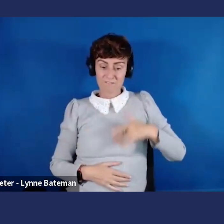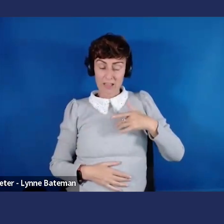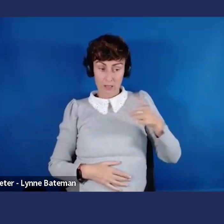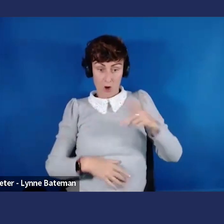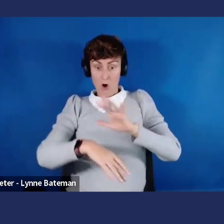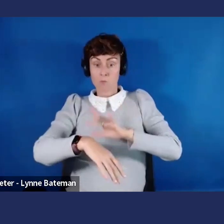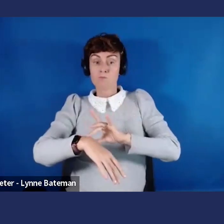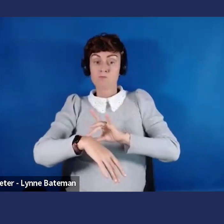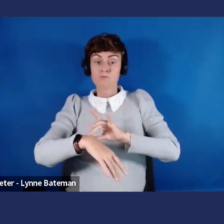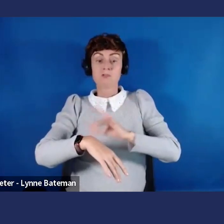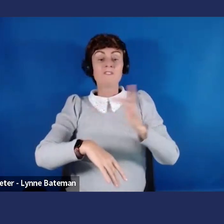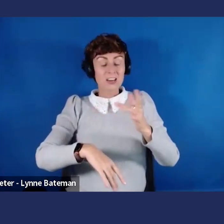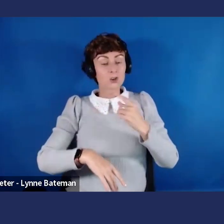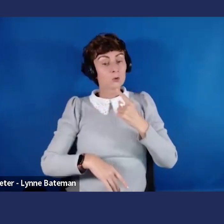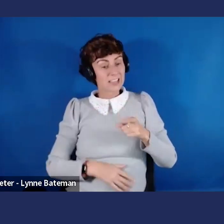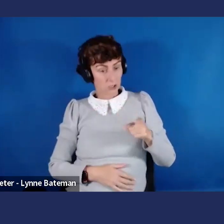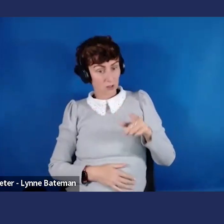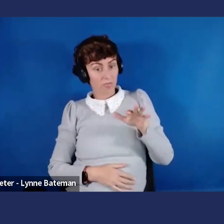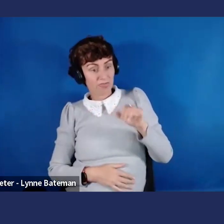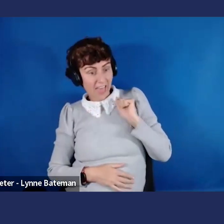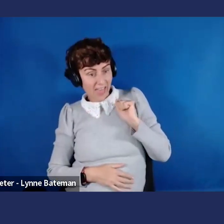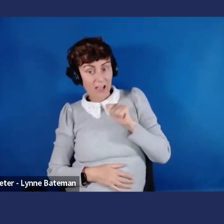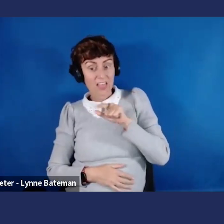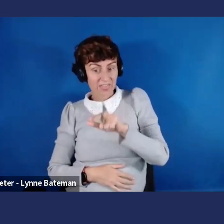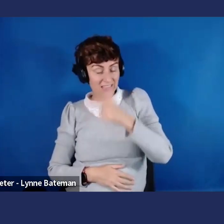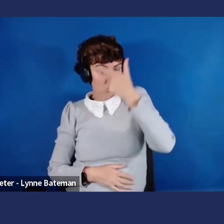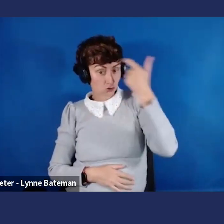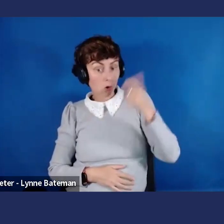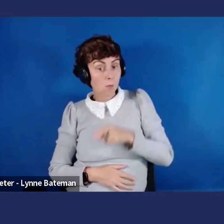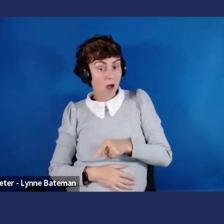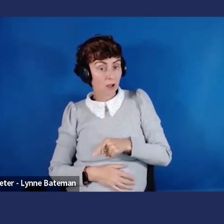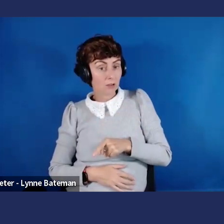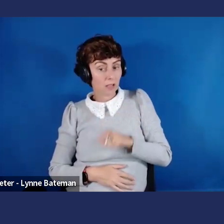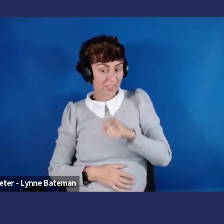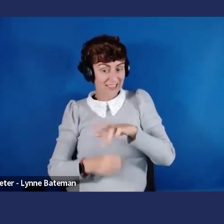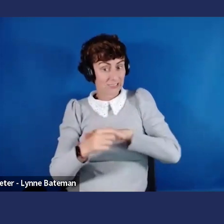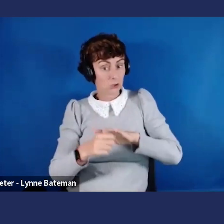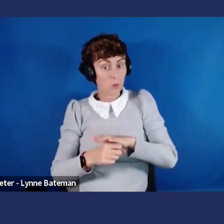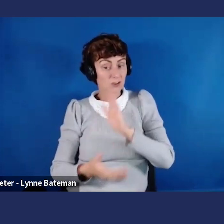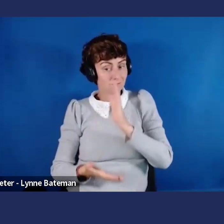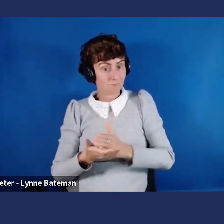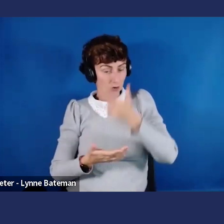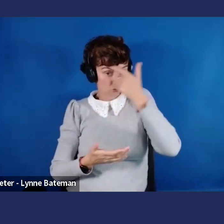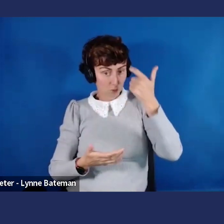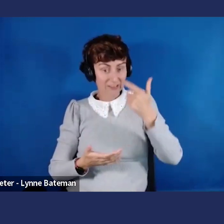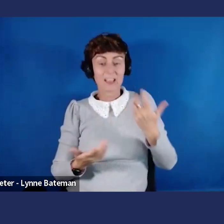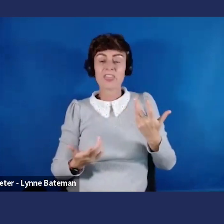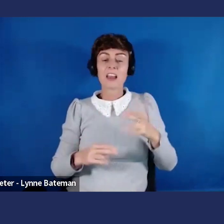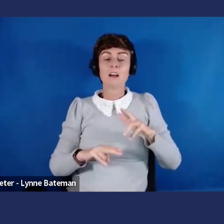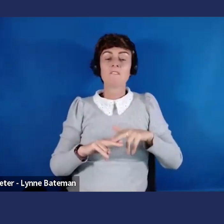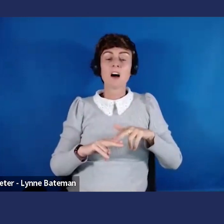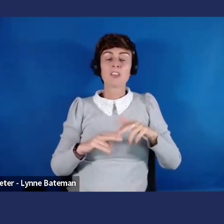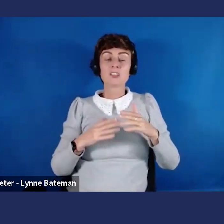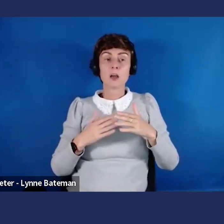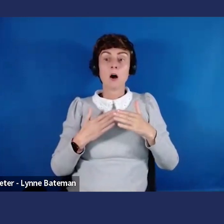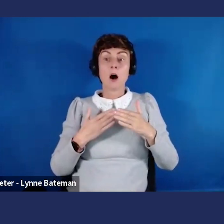acknowledges that they are there experiencing that particular situation, the dads are more likely to then try and